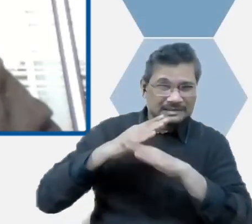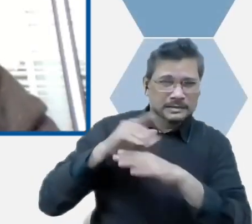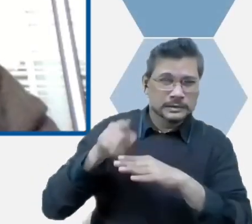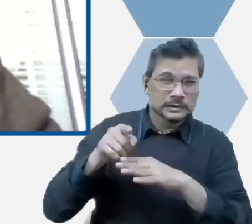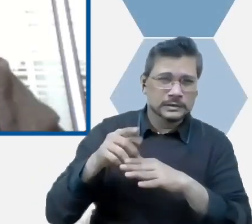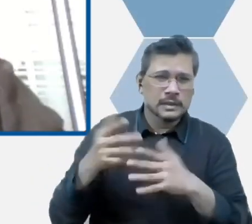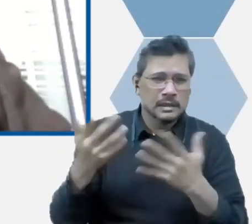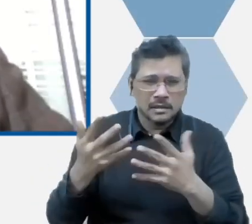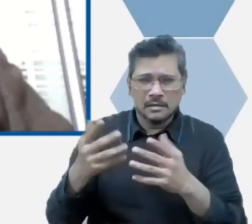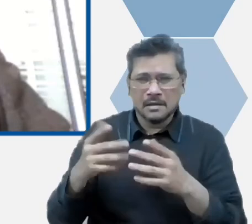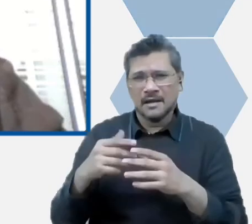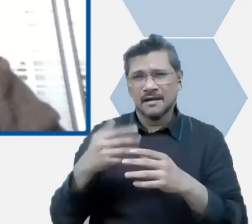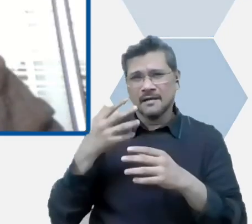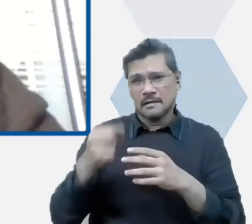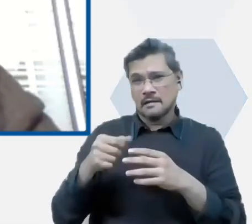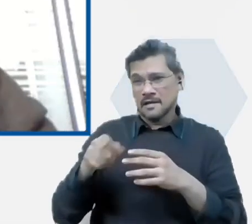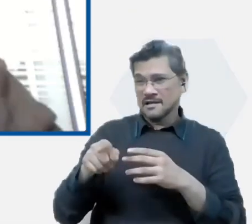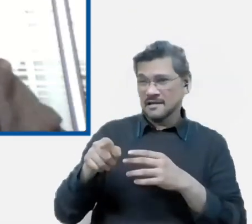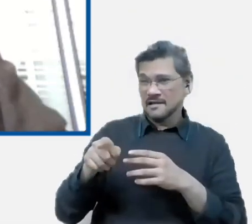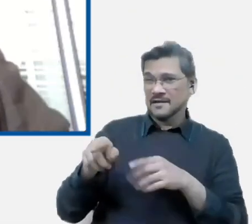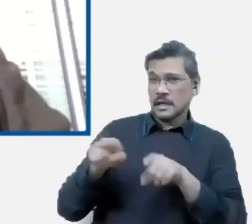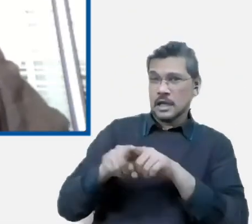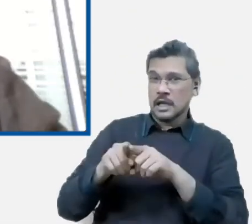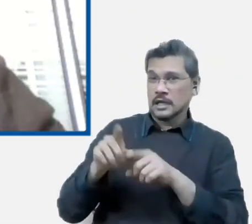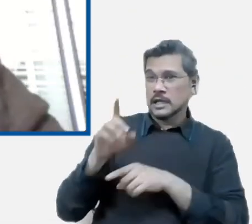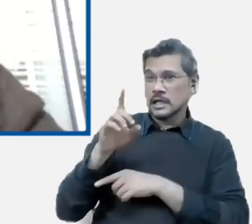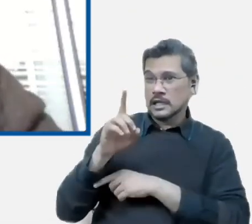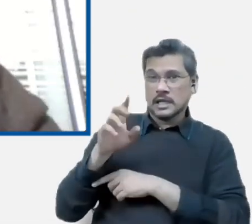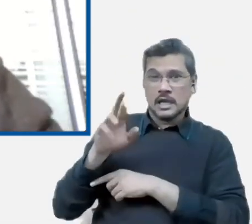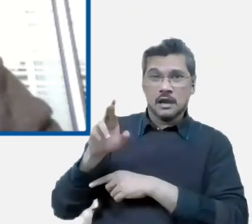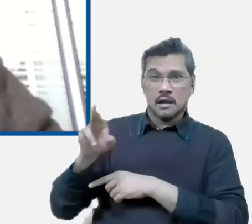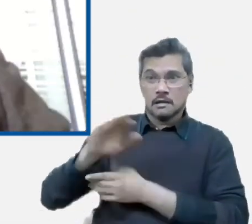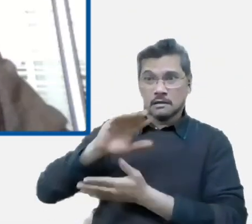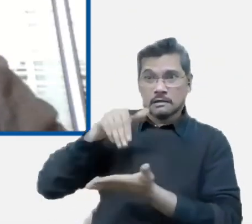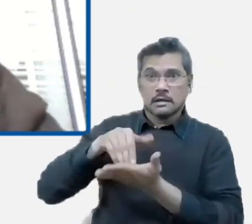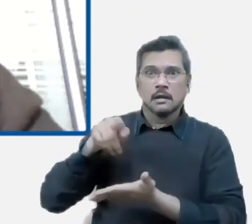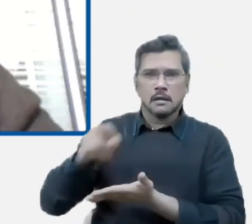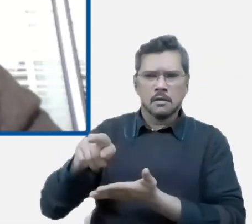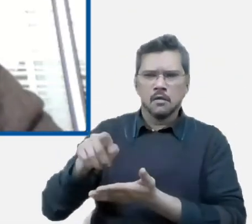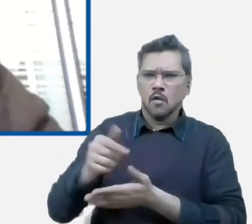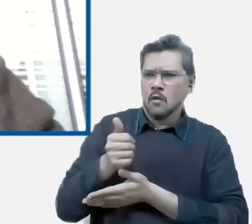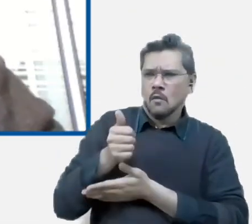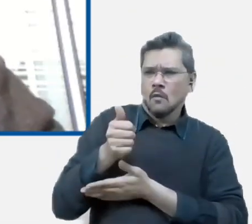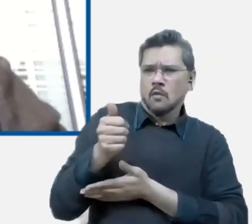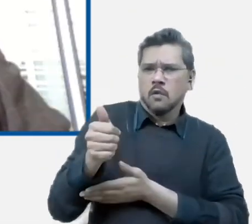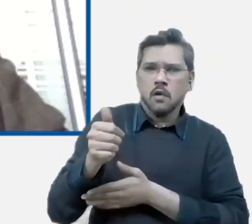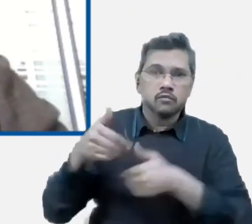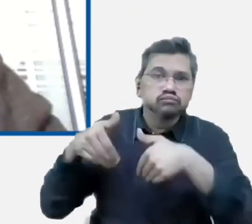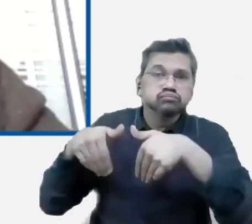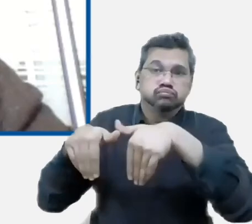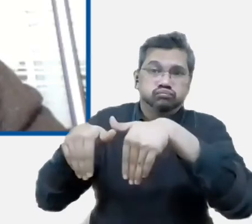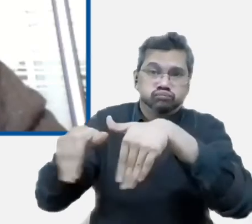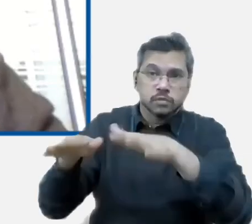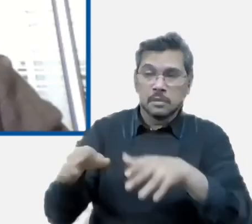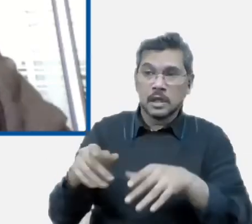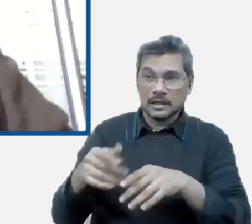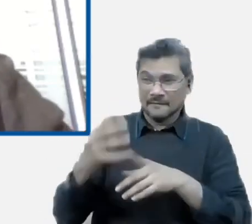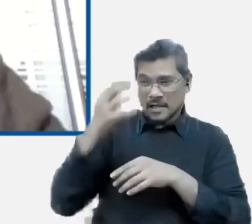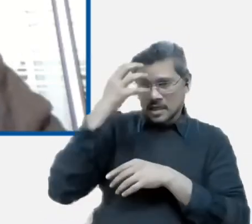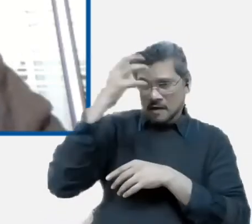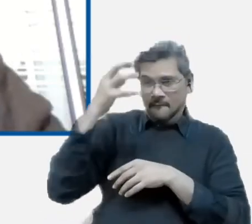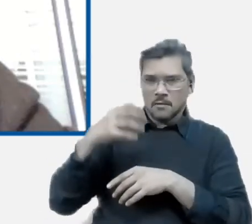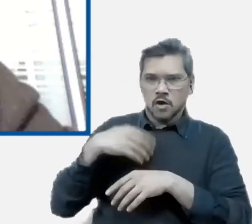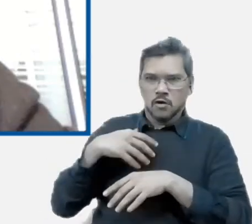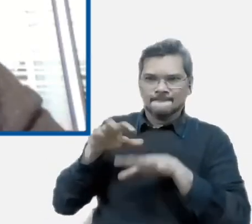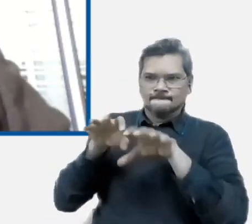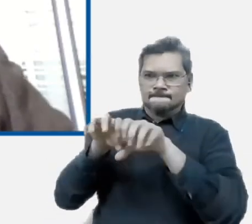semi-autonomous entity, because it was proven that when it was still within a government department, it couldn't achieve a